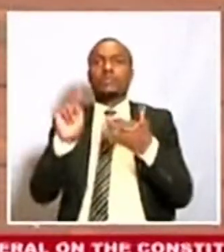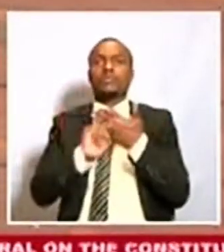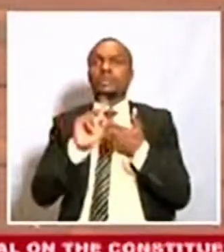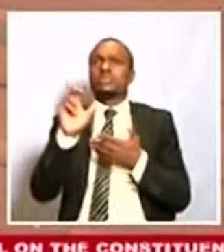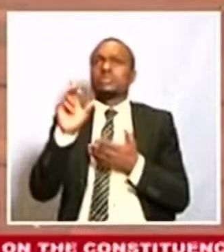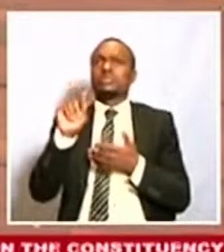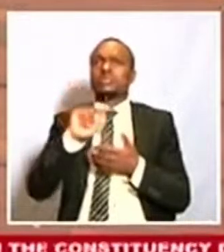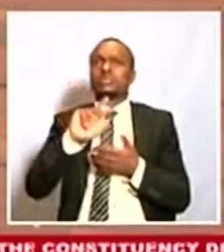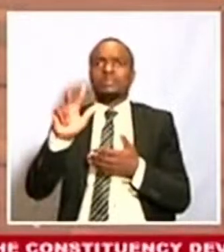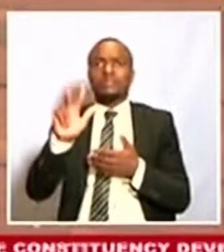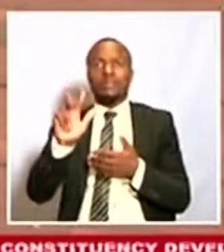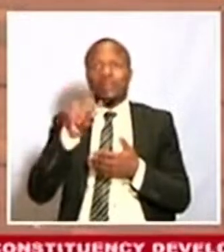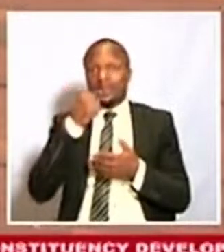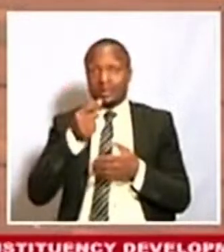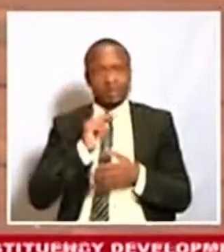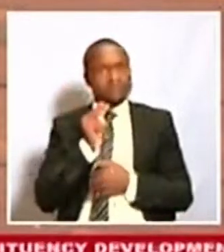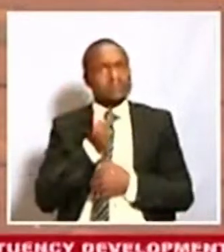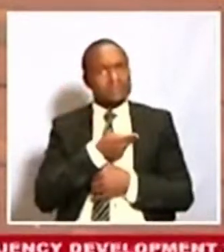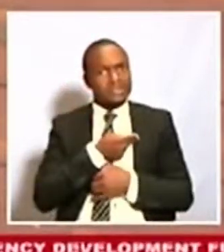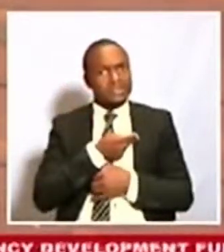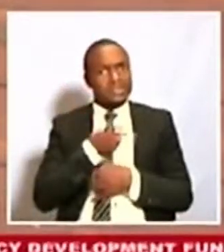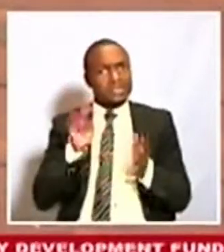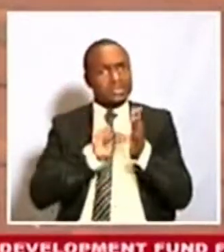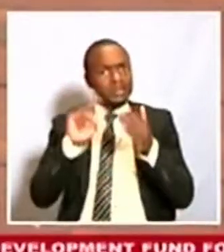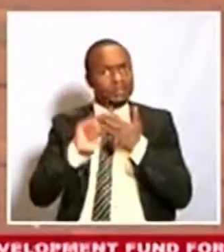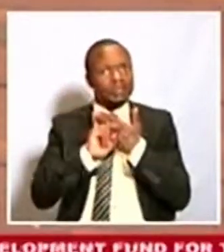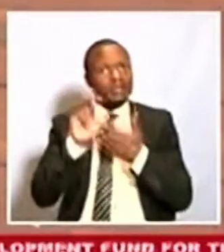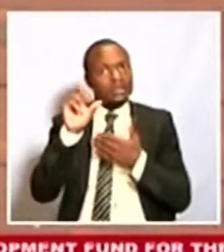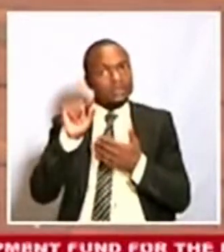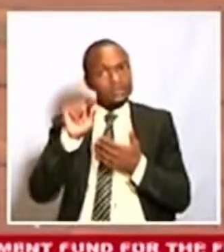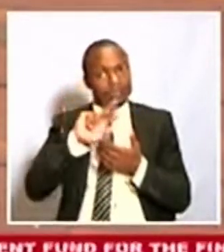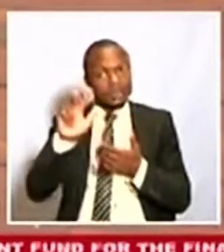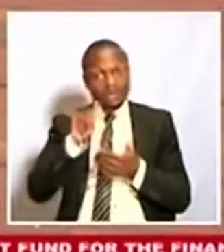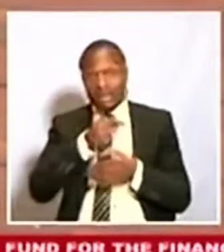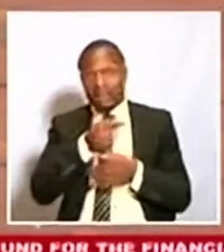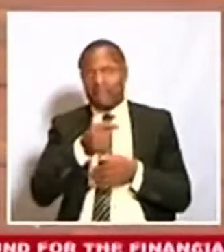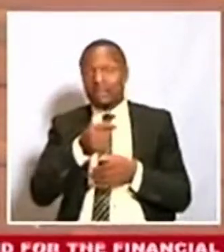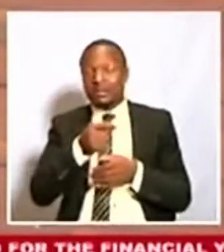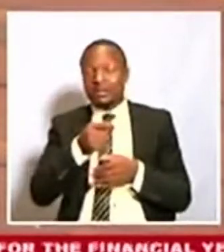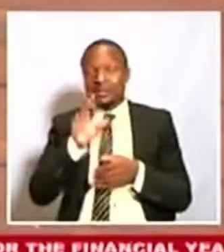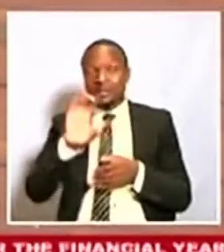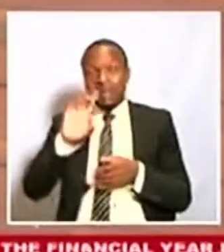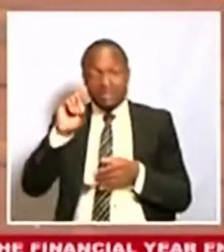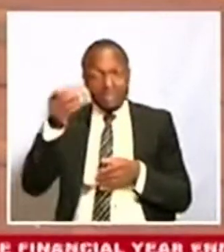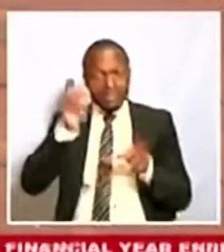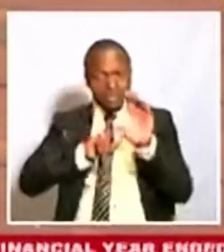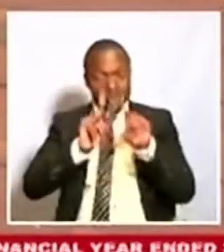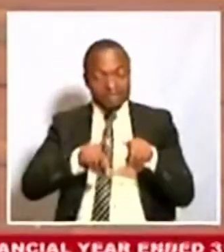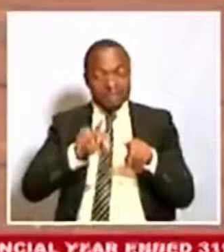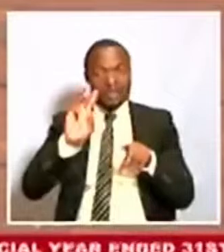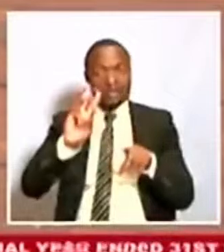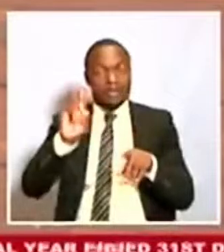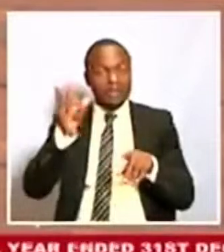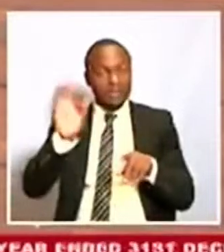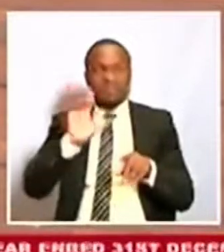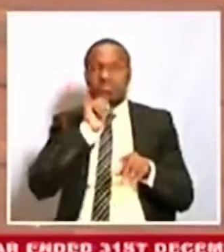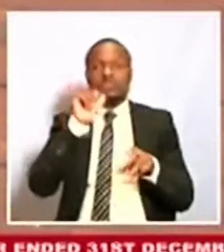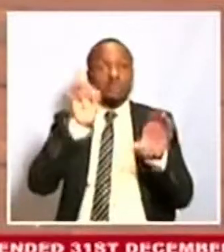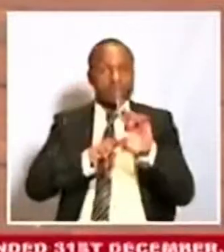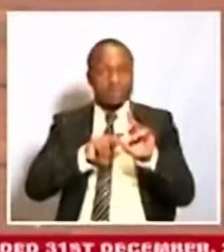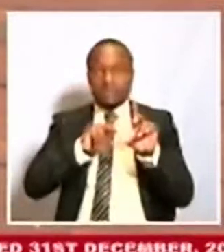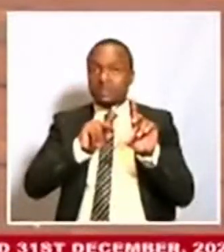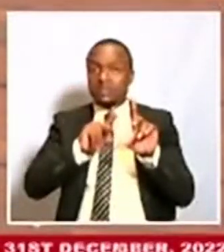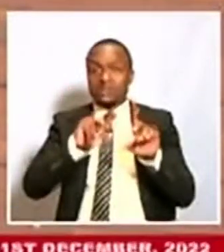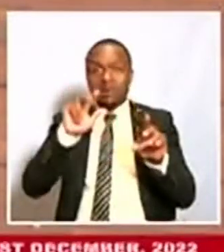2023. Are you telling us that by March 2023, the CDF chairperson and the ward chairperson had not signed on these